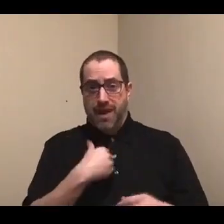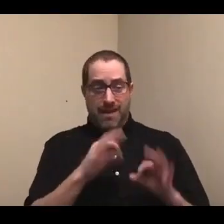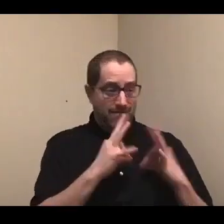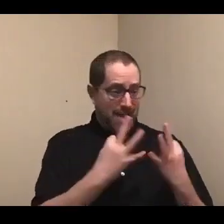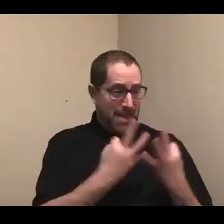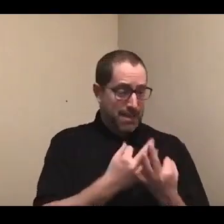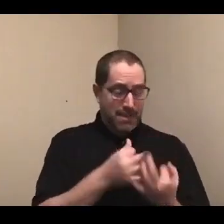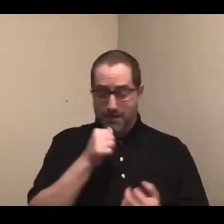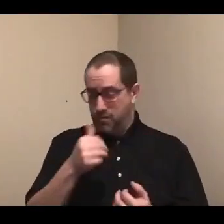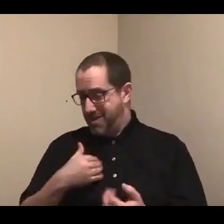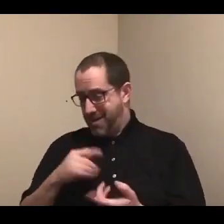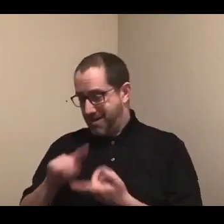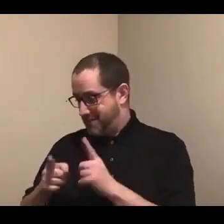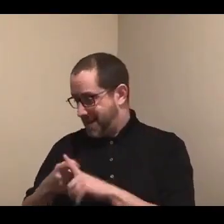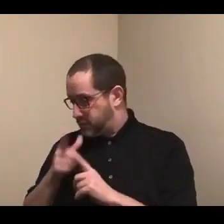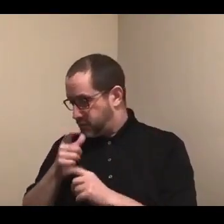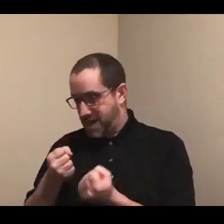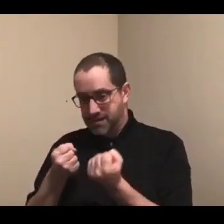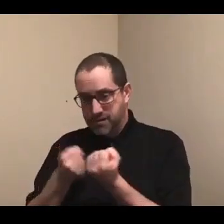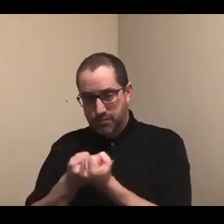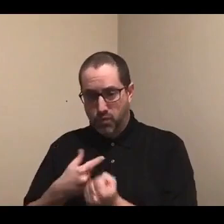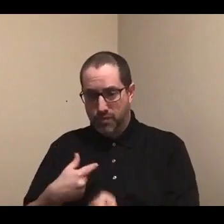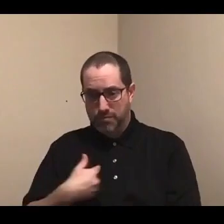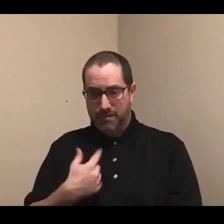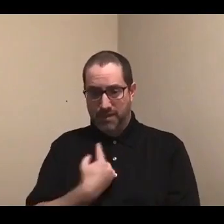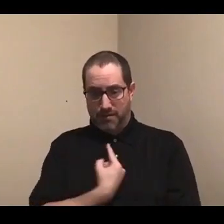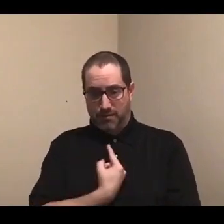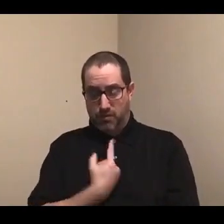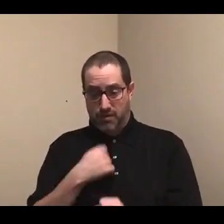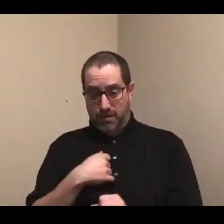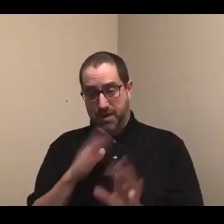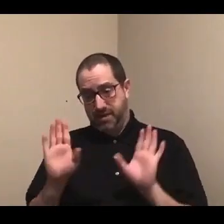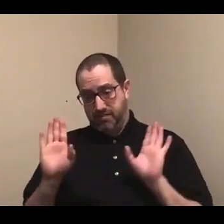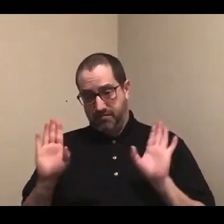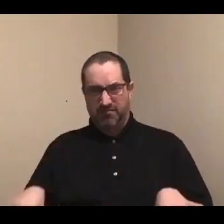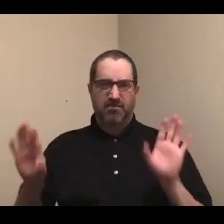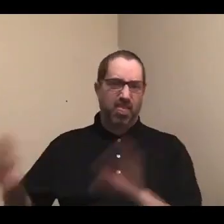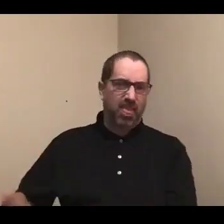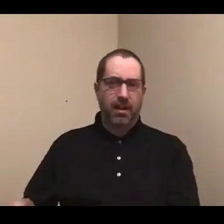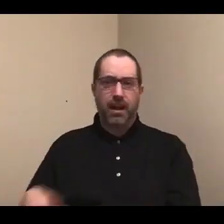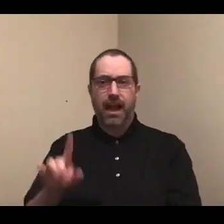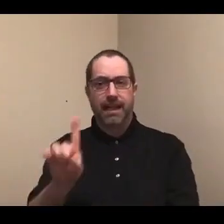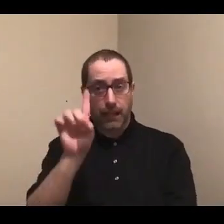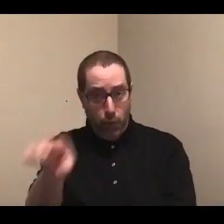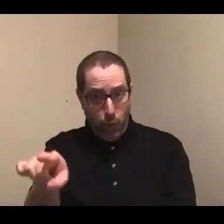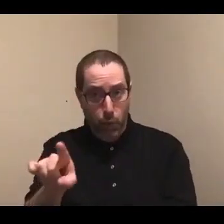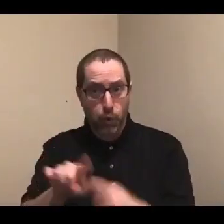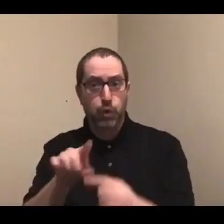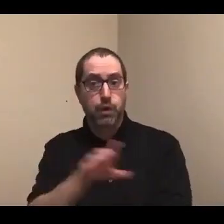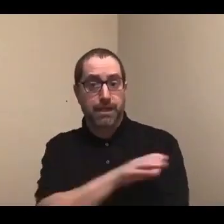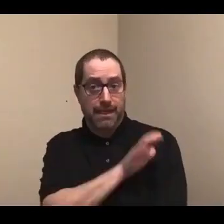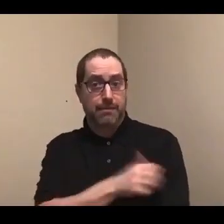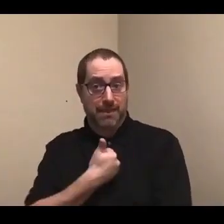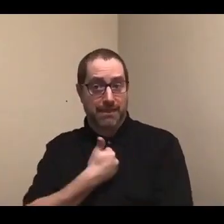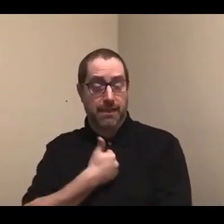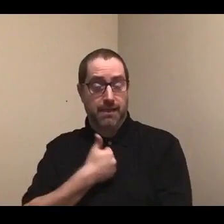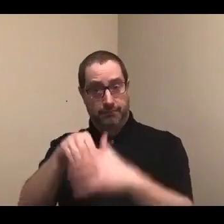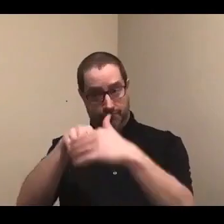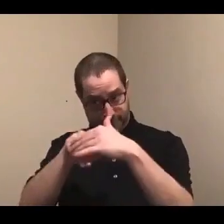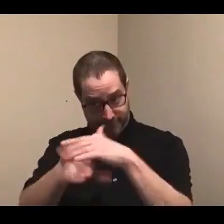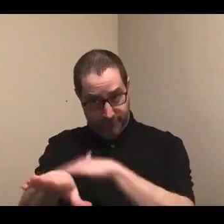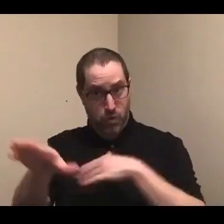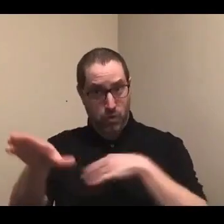that booking for me through the SHA if I didn't have a phone or an email? You could have, like, as was demonstrated,